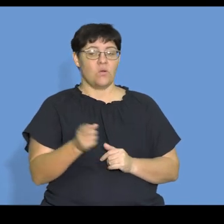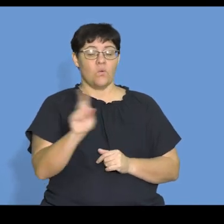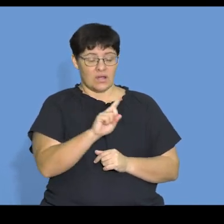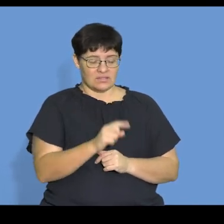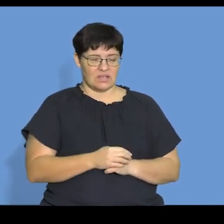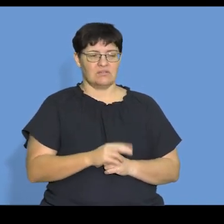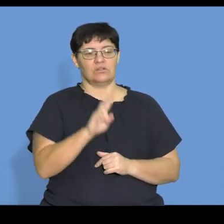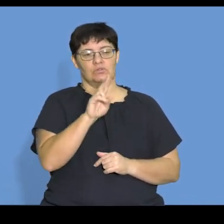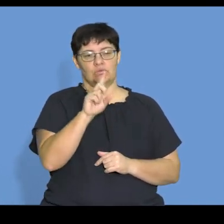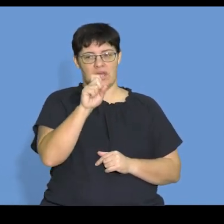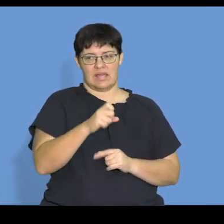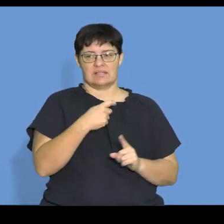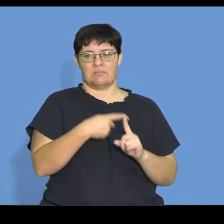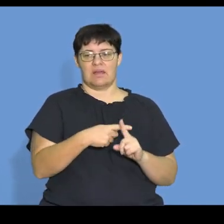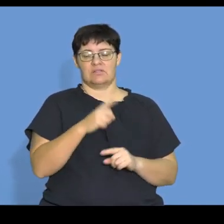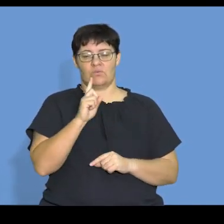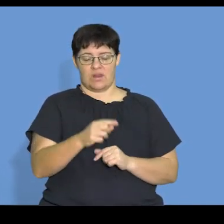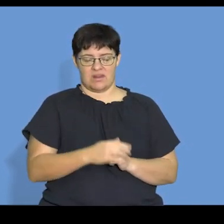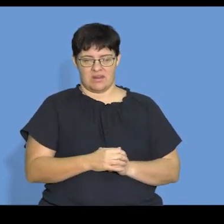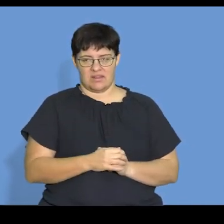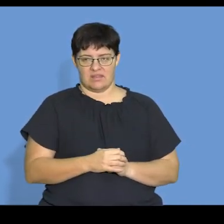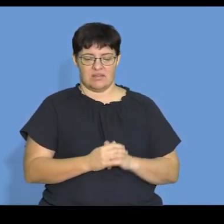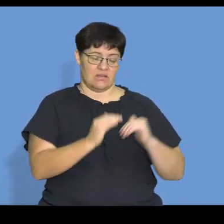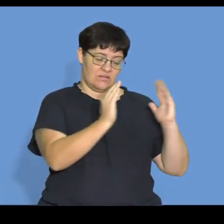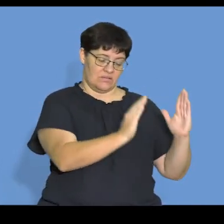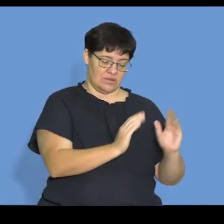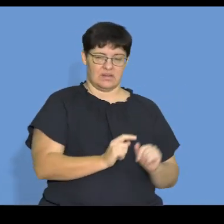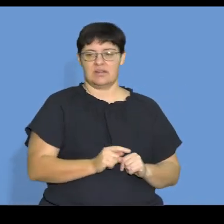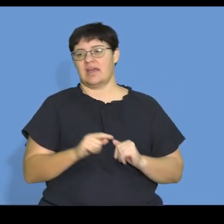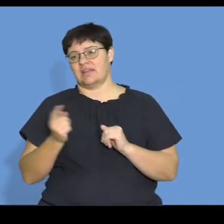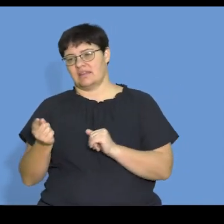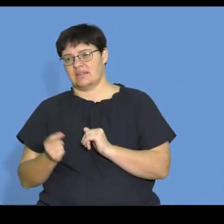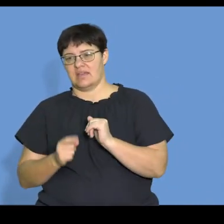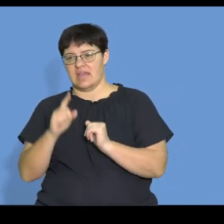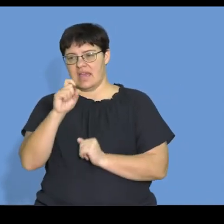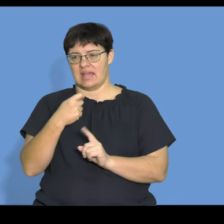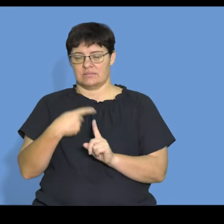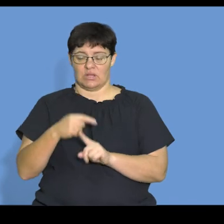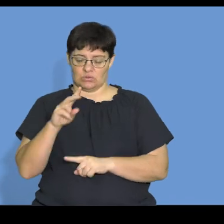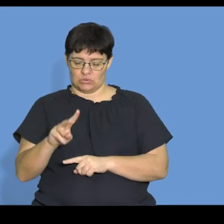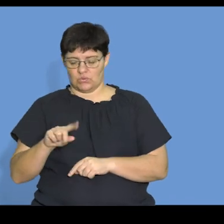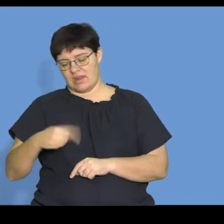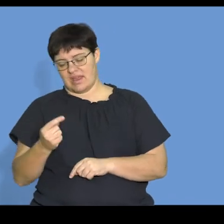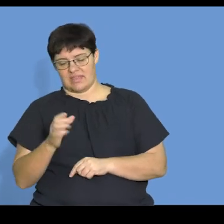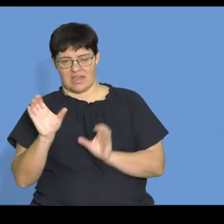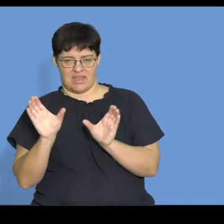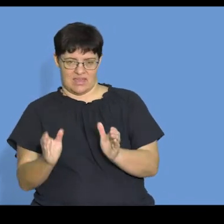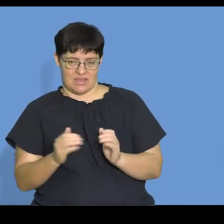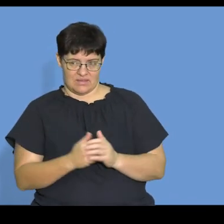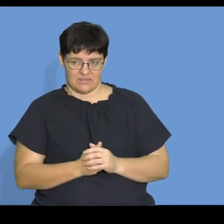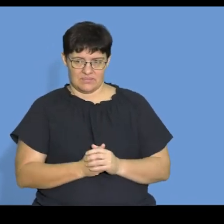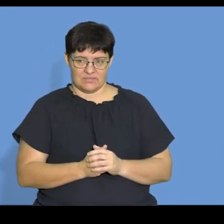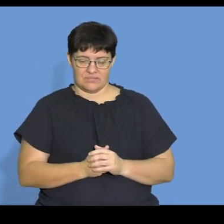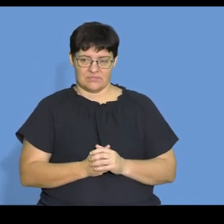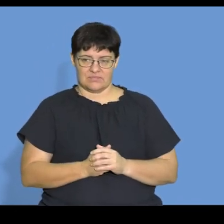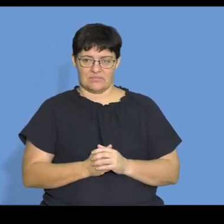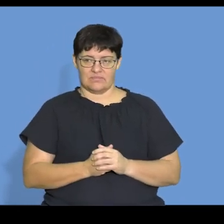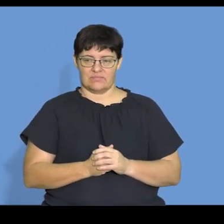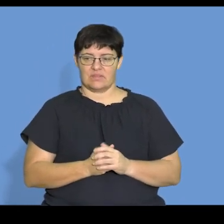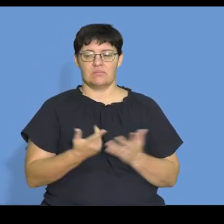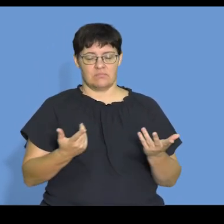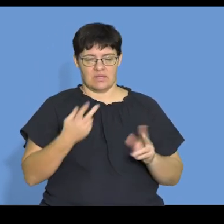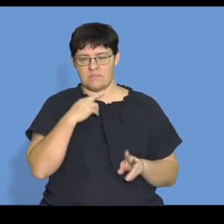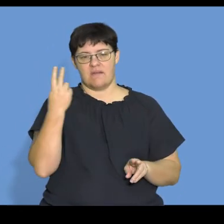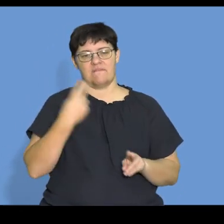2x plus 1 in one bracket and x plus 2 in another bracket. And that will